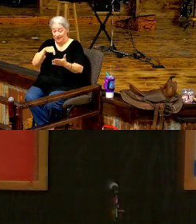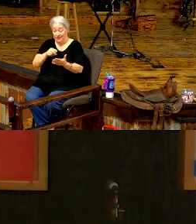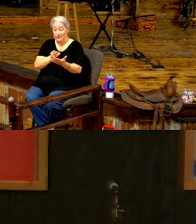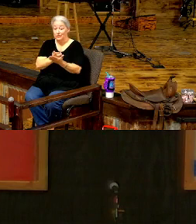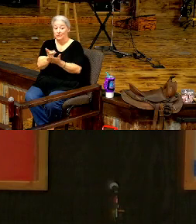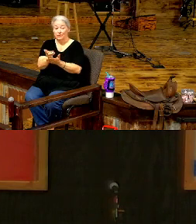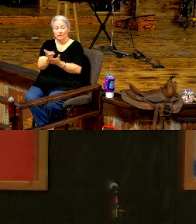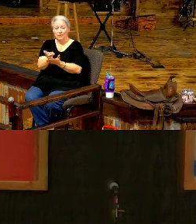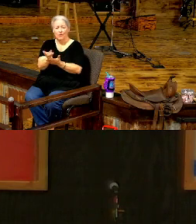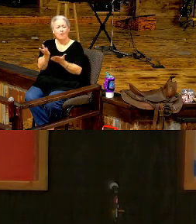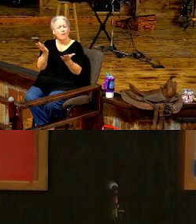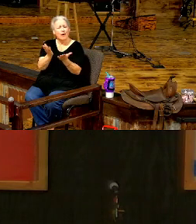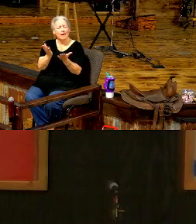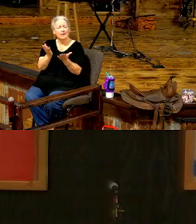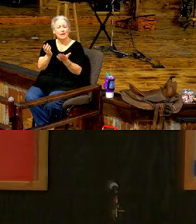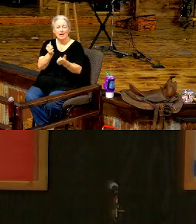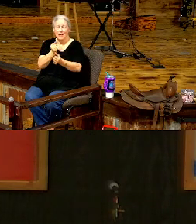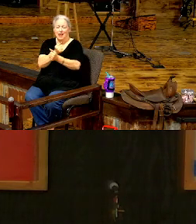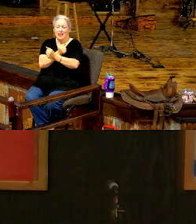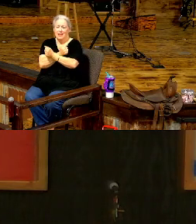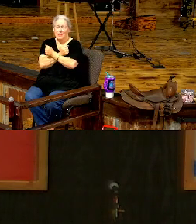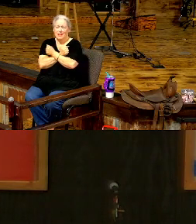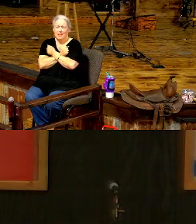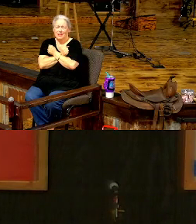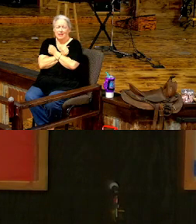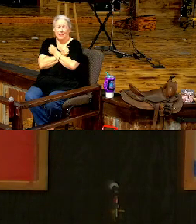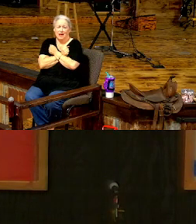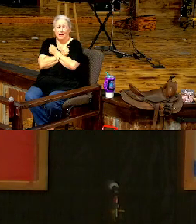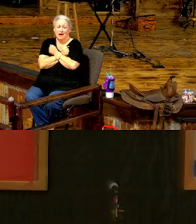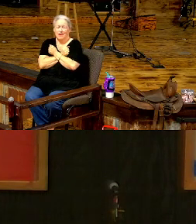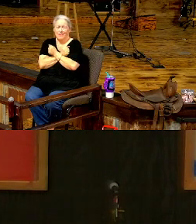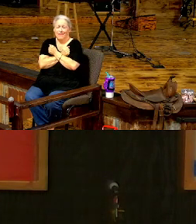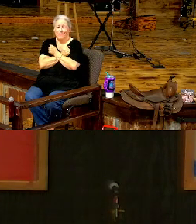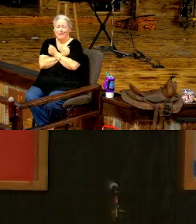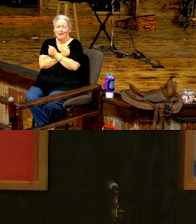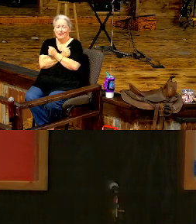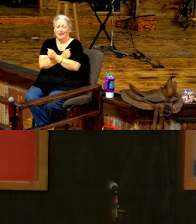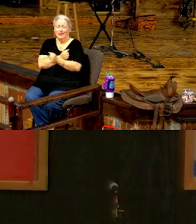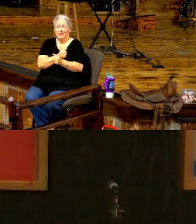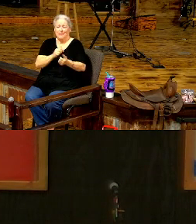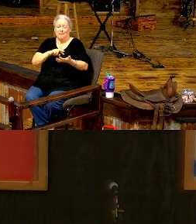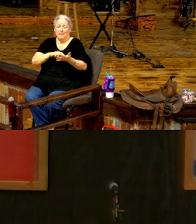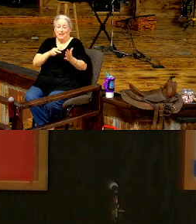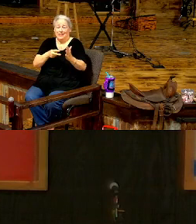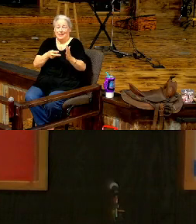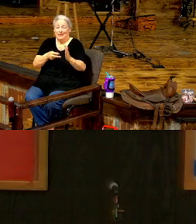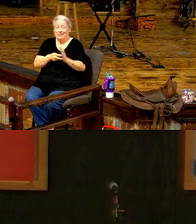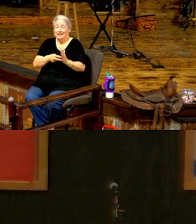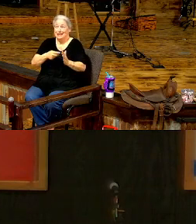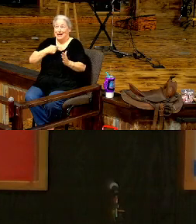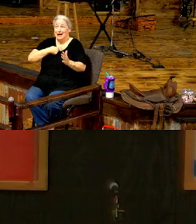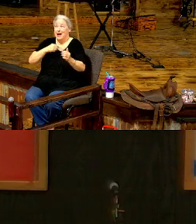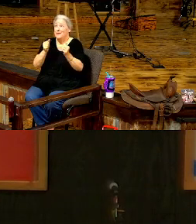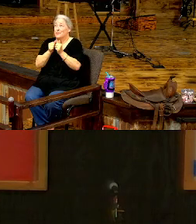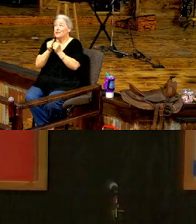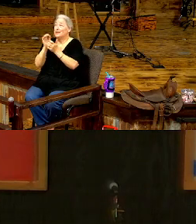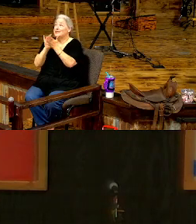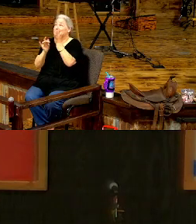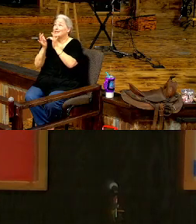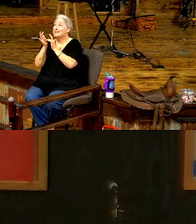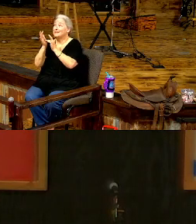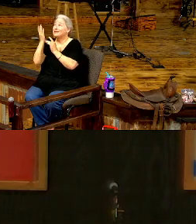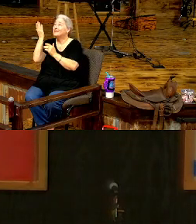Love speaks of having been with Jesus, because Jesus is the only one that can change